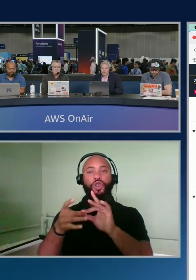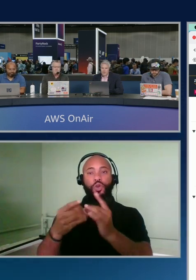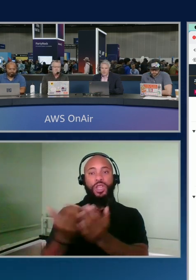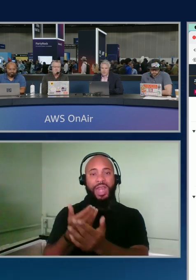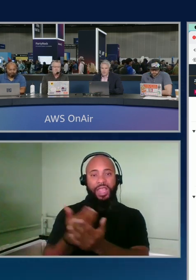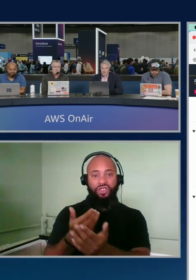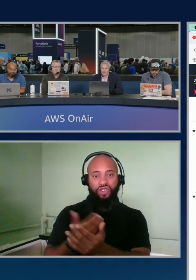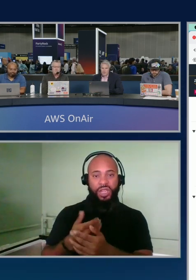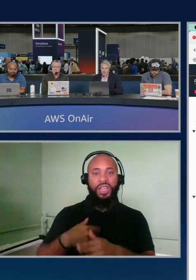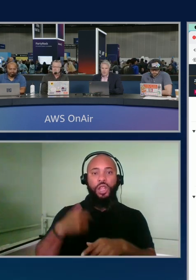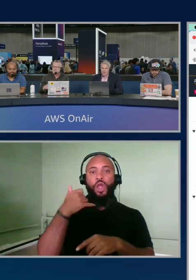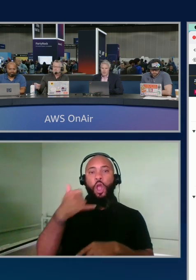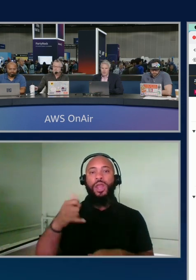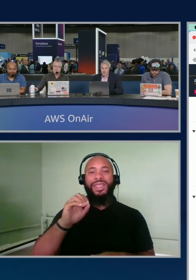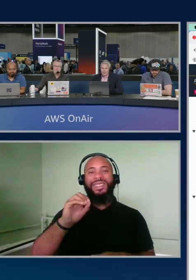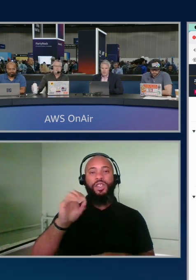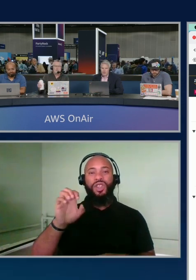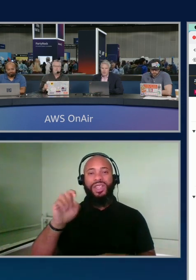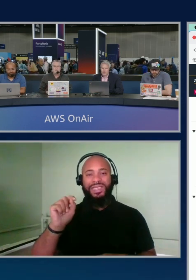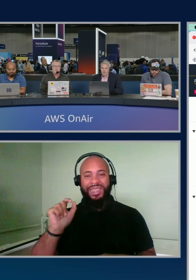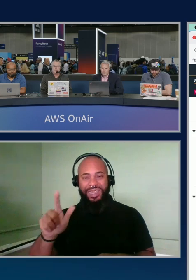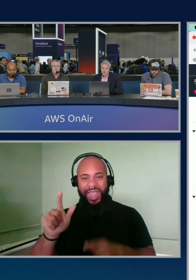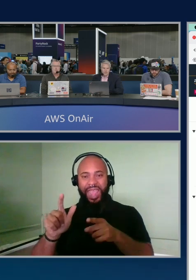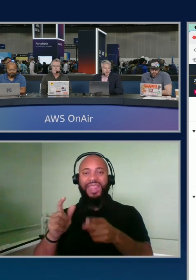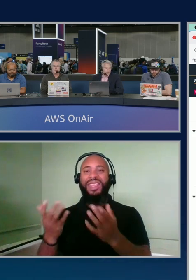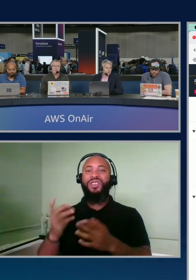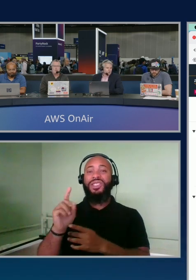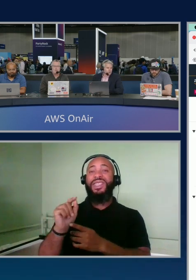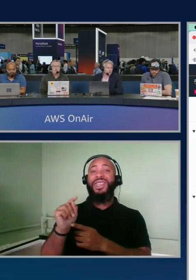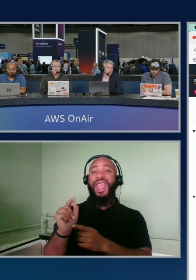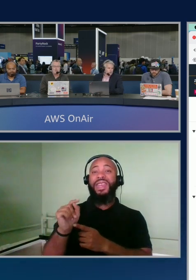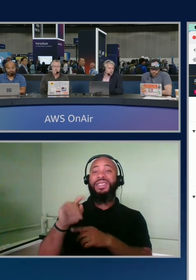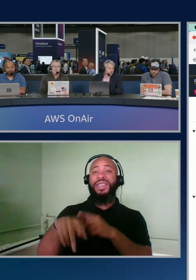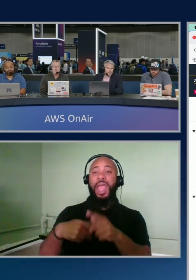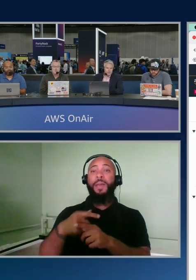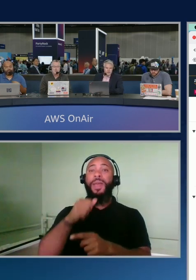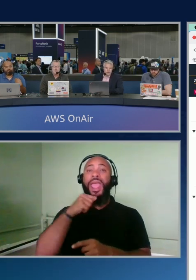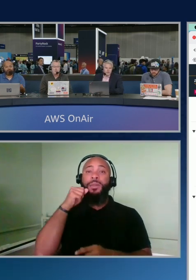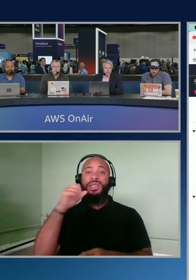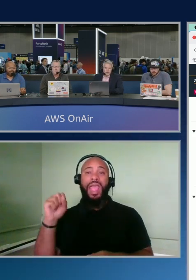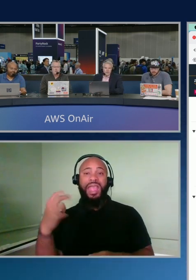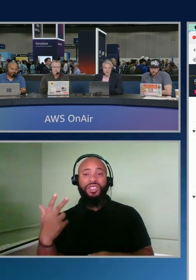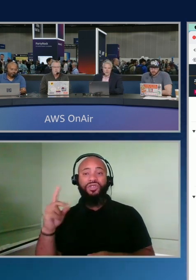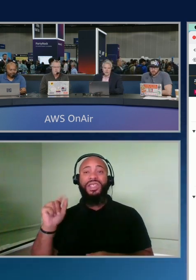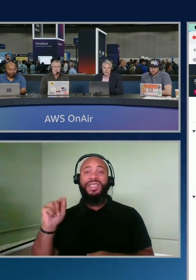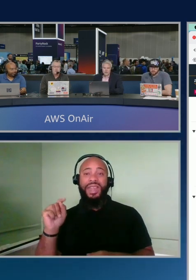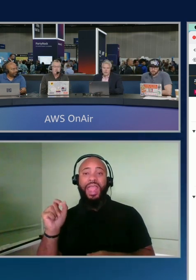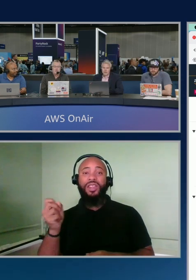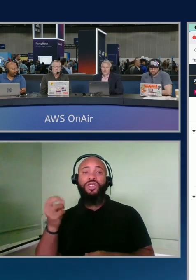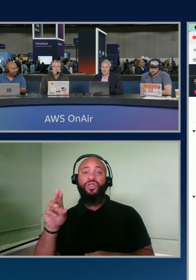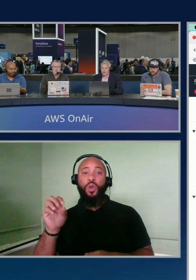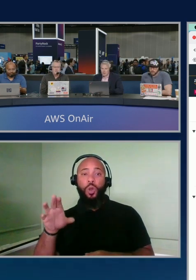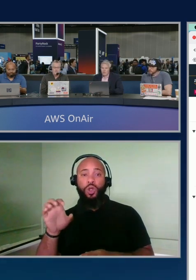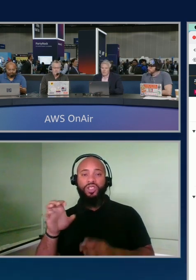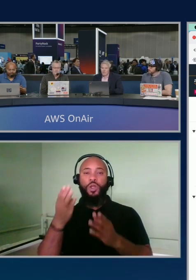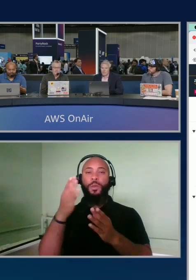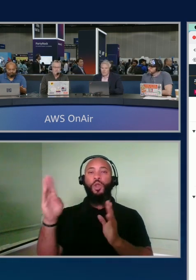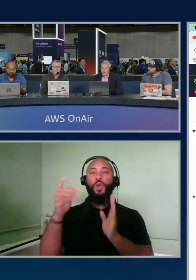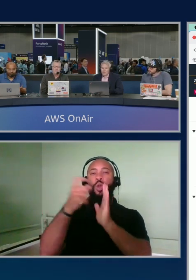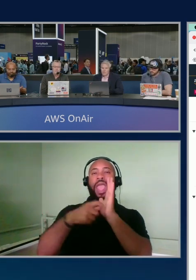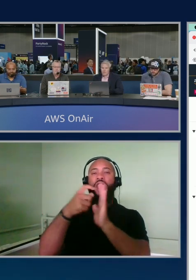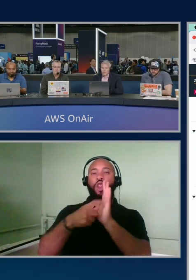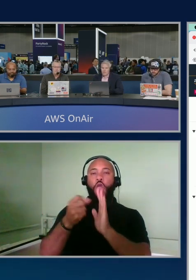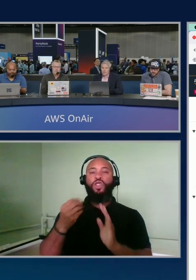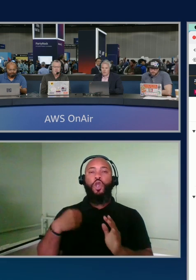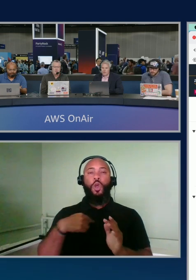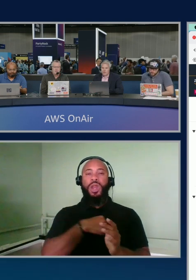Here's the data source type. It's an Amazon S3 data source with the Glue data catalog. So we now create a role for you. So you can pick a